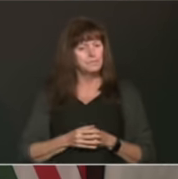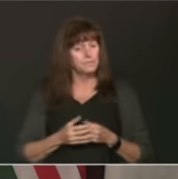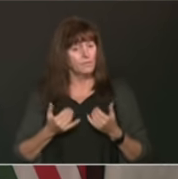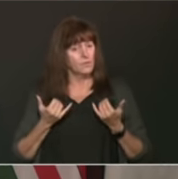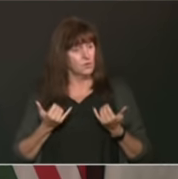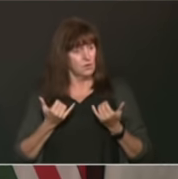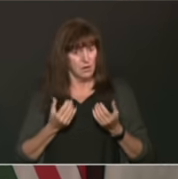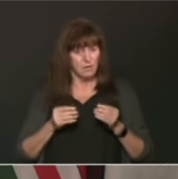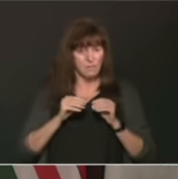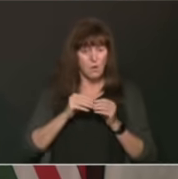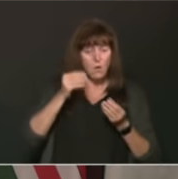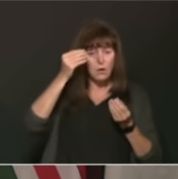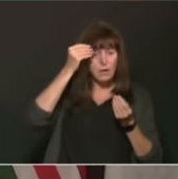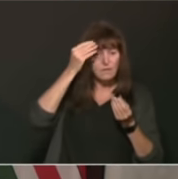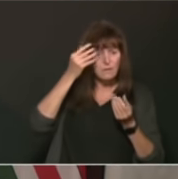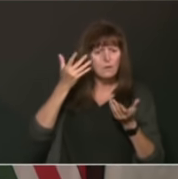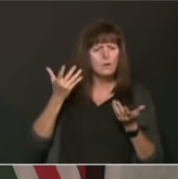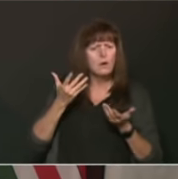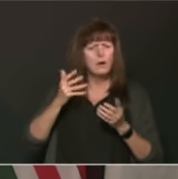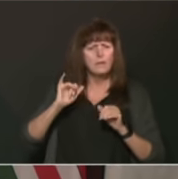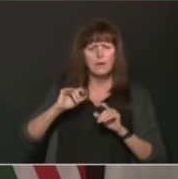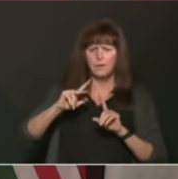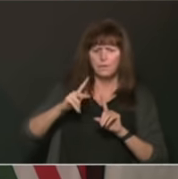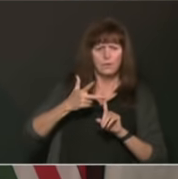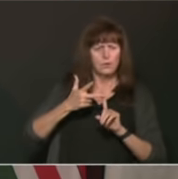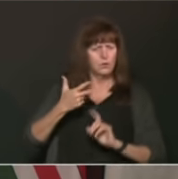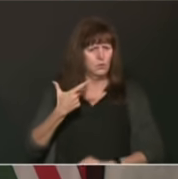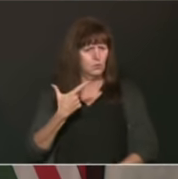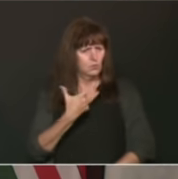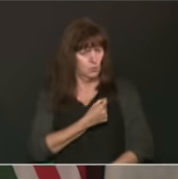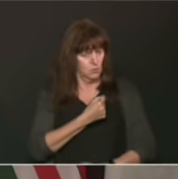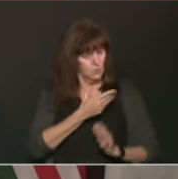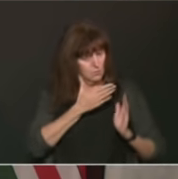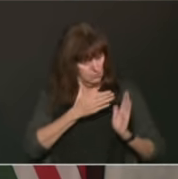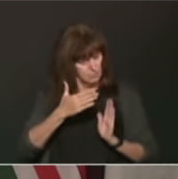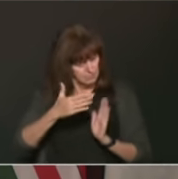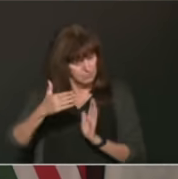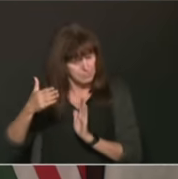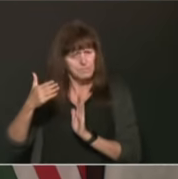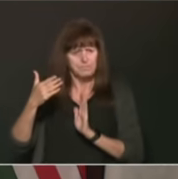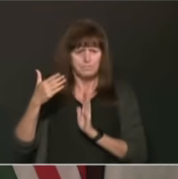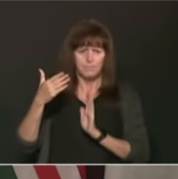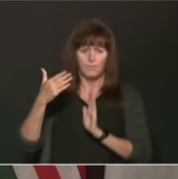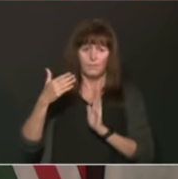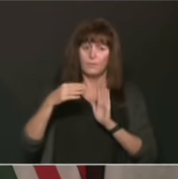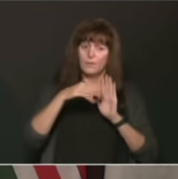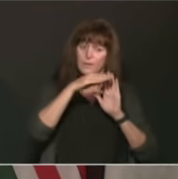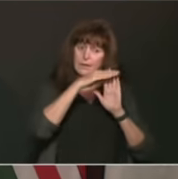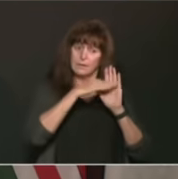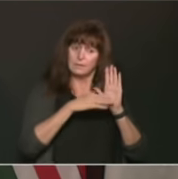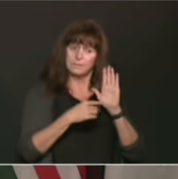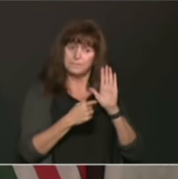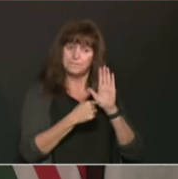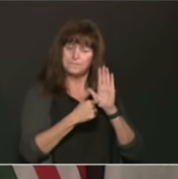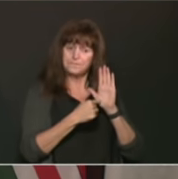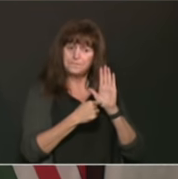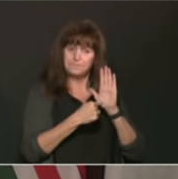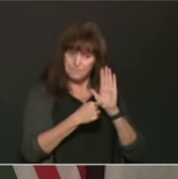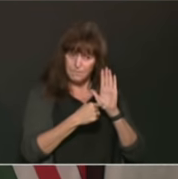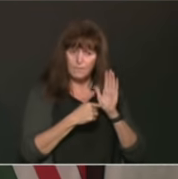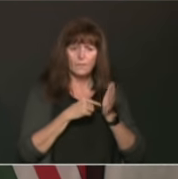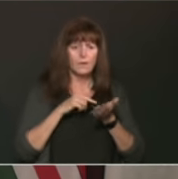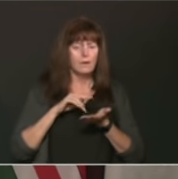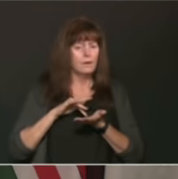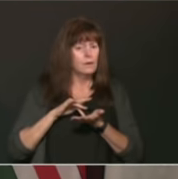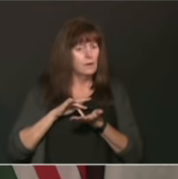dose strategy in Ontario. We have released a guideline with a list of immune-compromising medications that